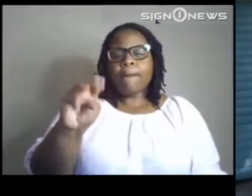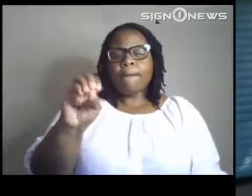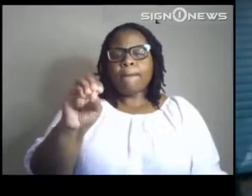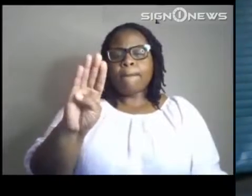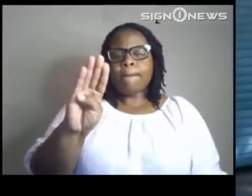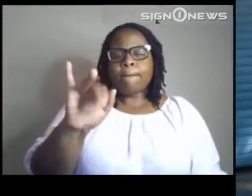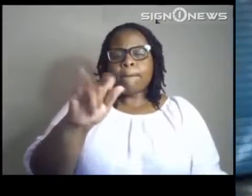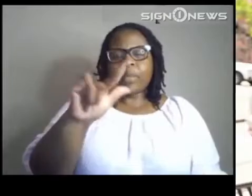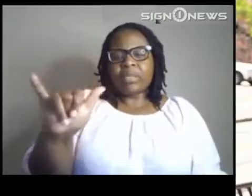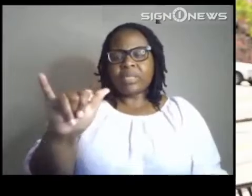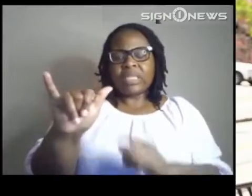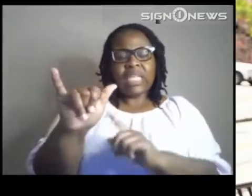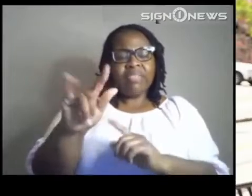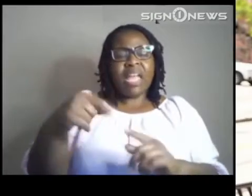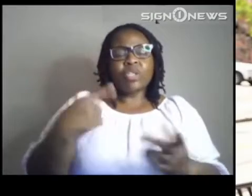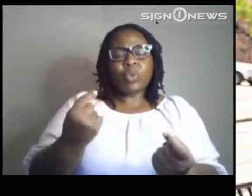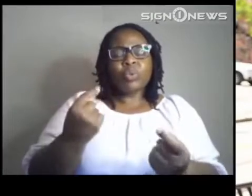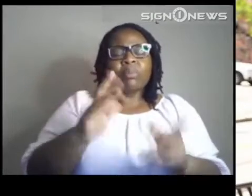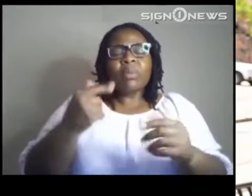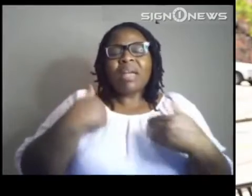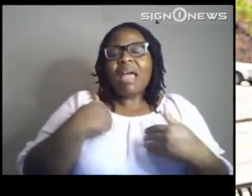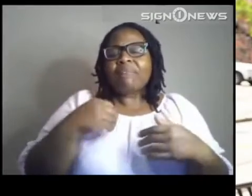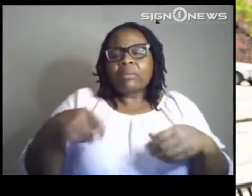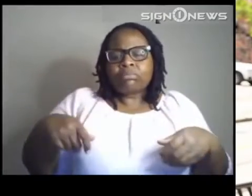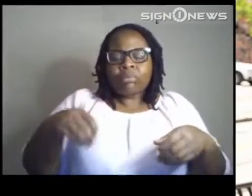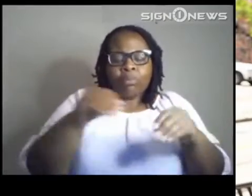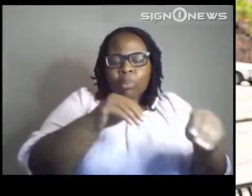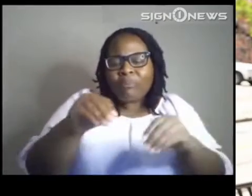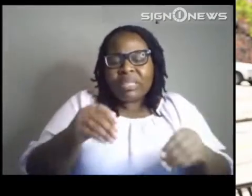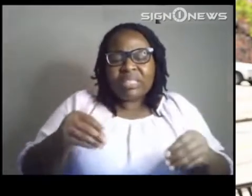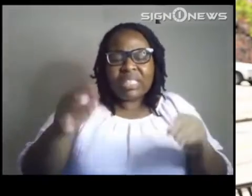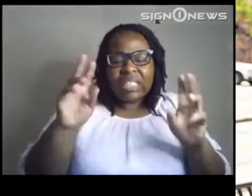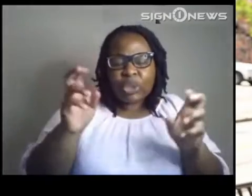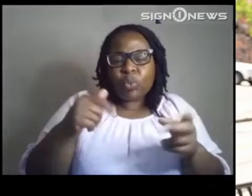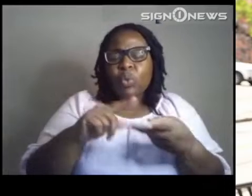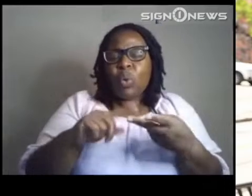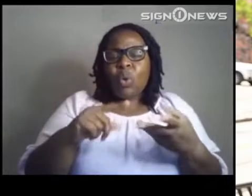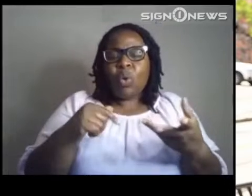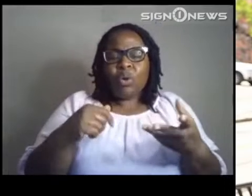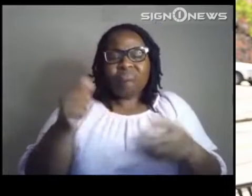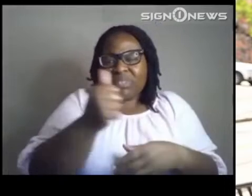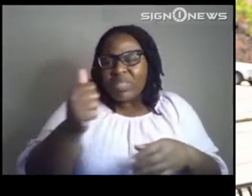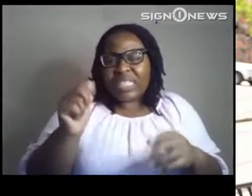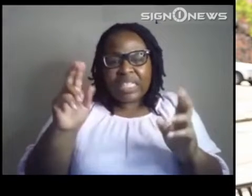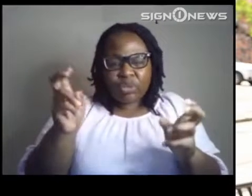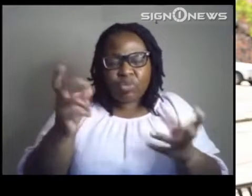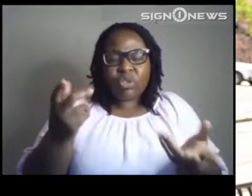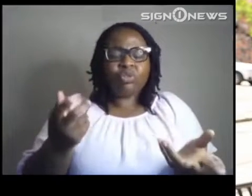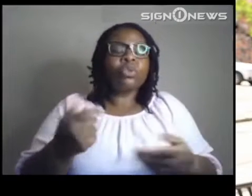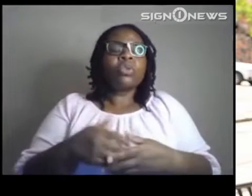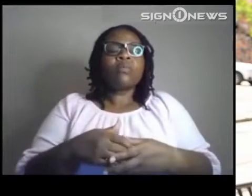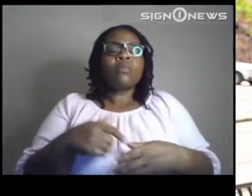have mobility issues or vision issues. But in rural Georgia counties, we don't have that. We don't have a